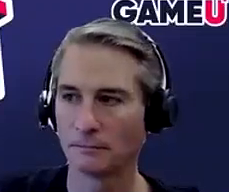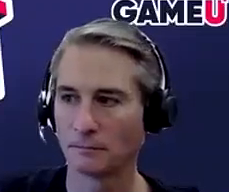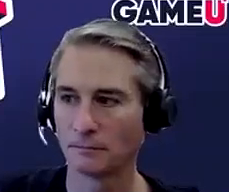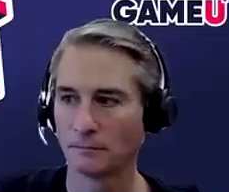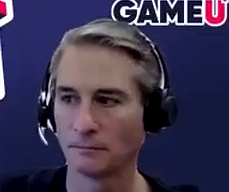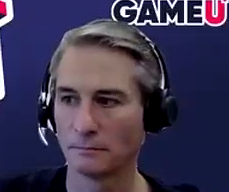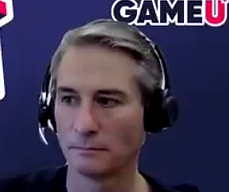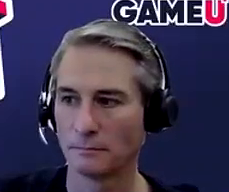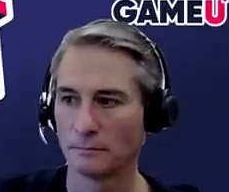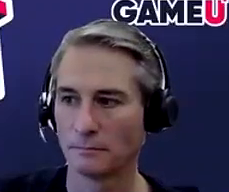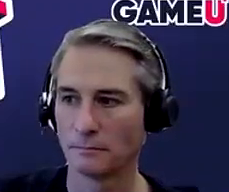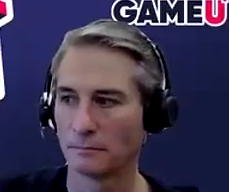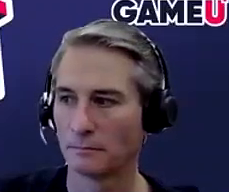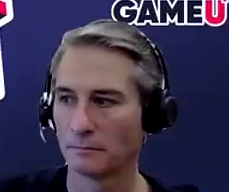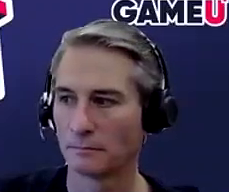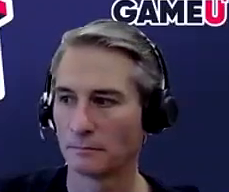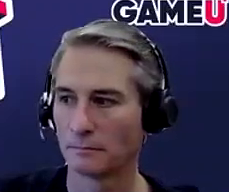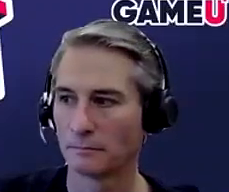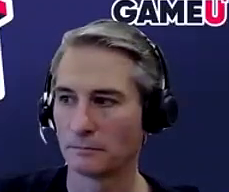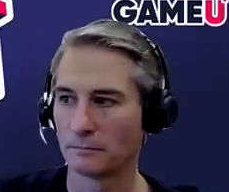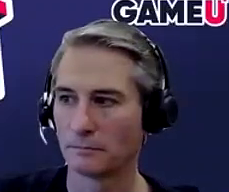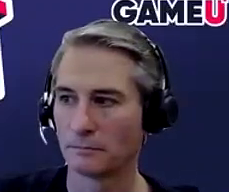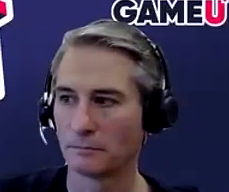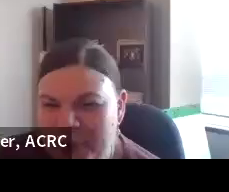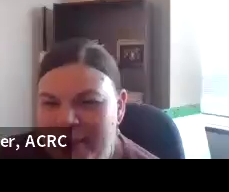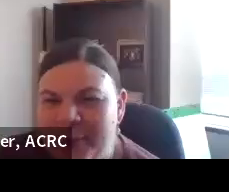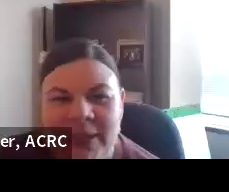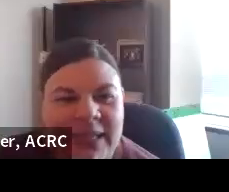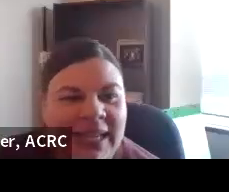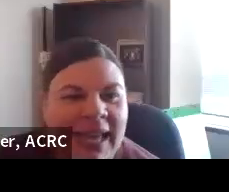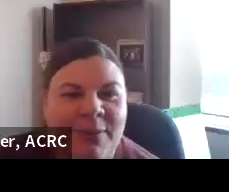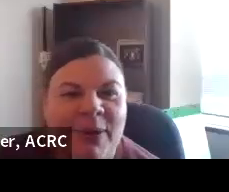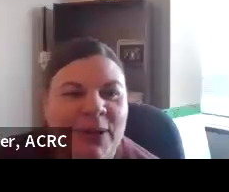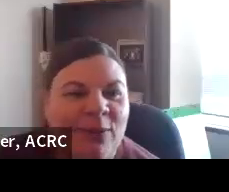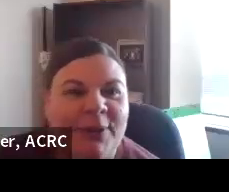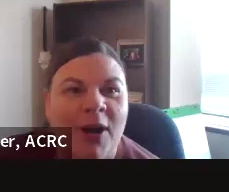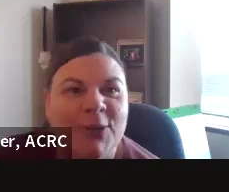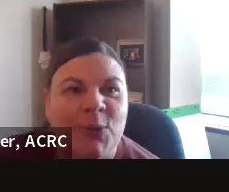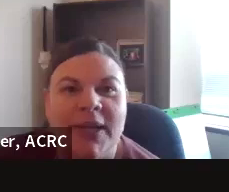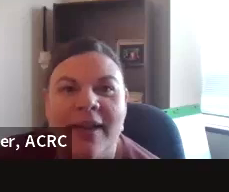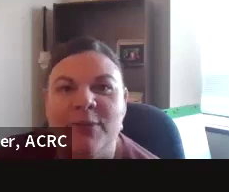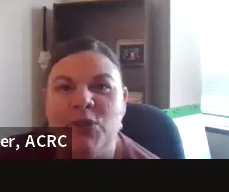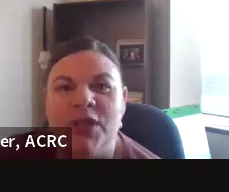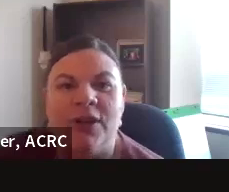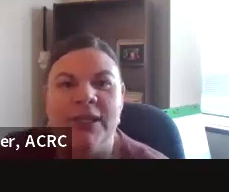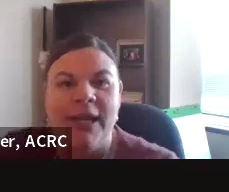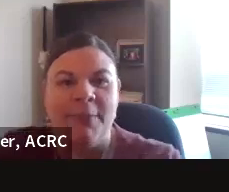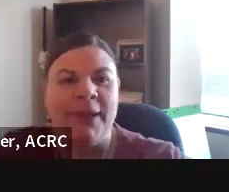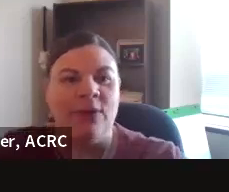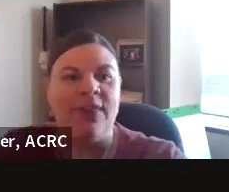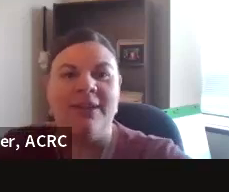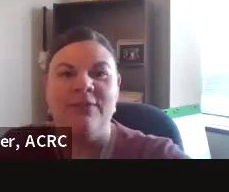great outreach opportunity. I think it's with Sapphire, State Council on Developmental Disability, and American Red Cross. So we're going to have him